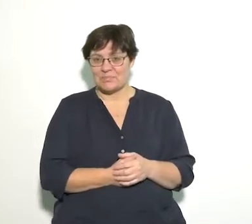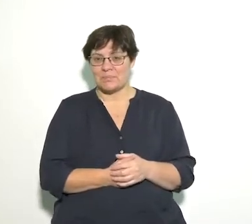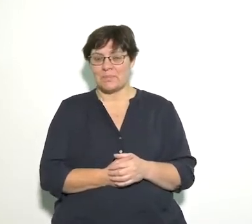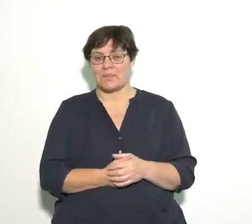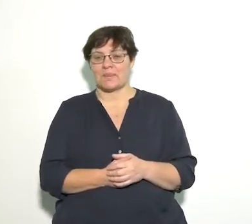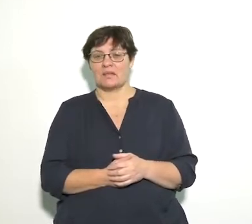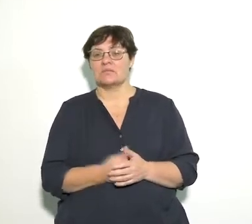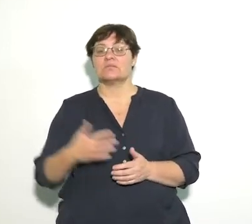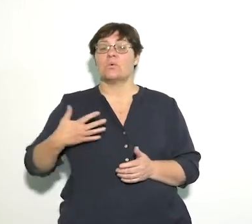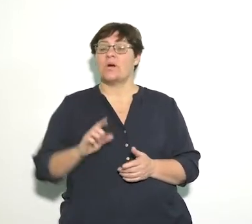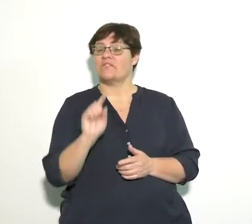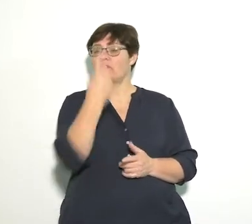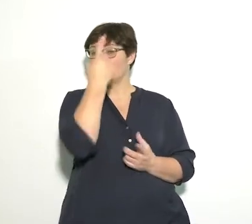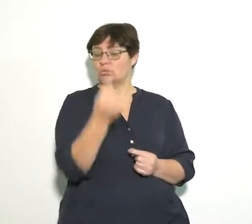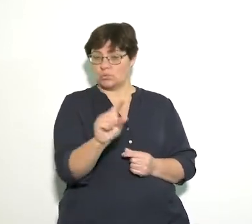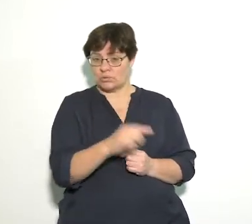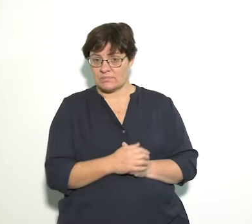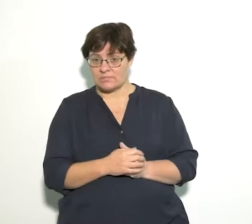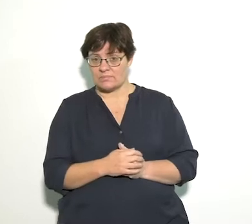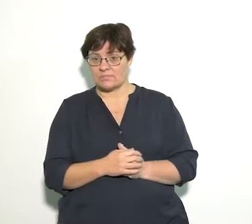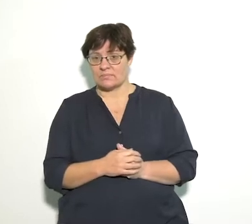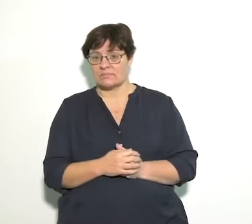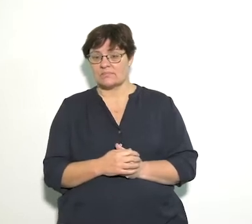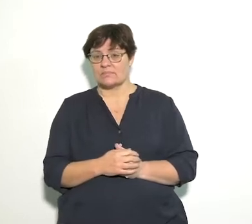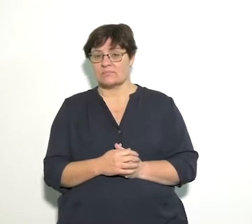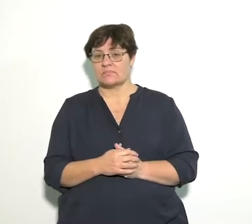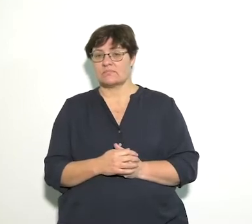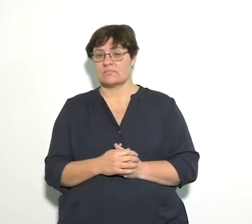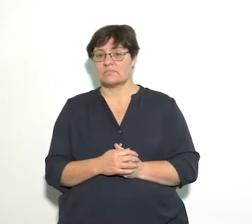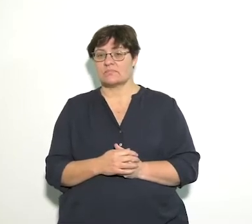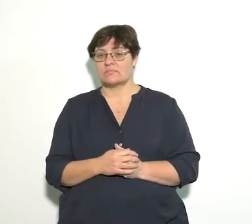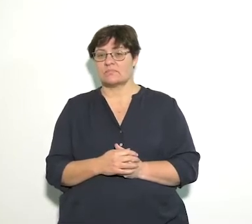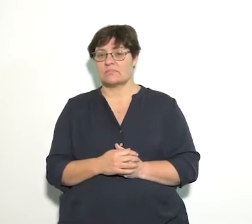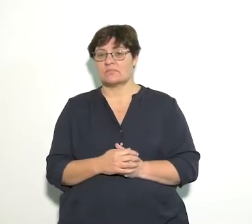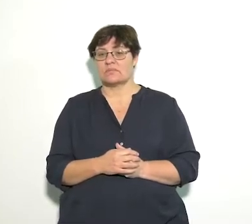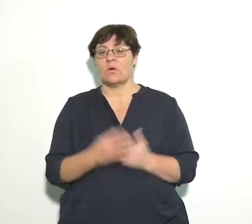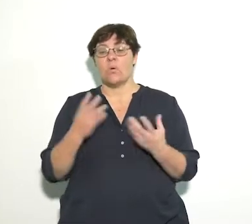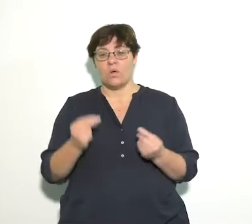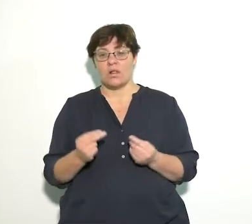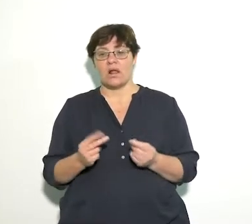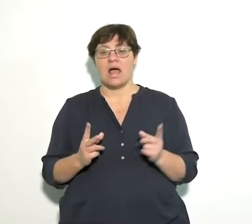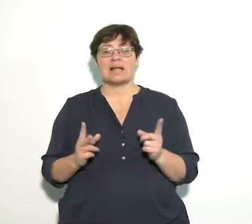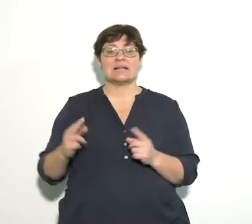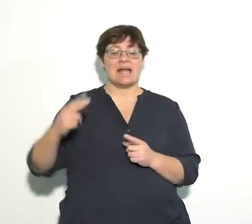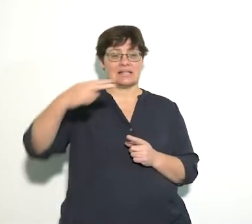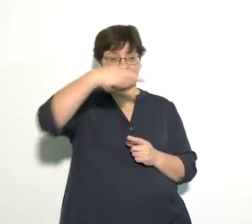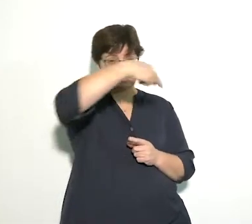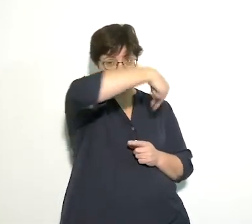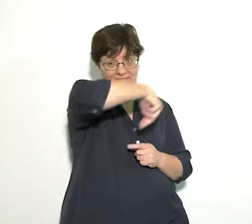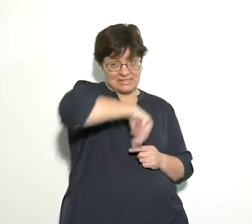let's begin. What we want to do first is we want to take our net and we're going to bubble cut it. That means we're